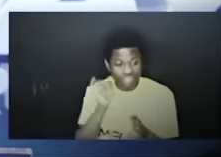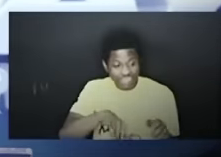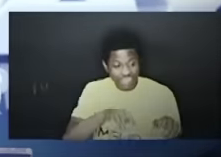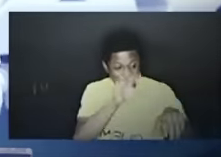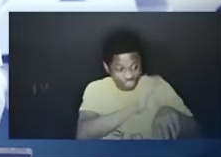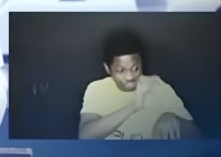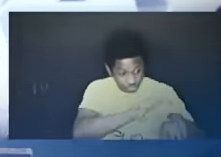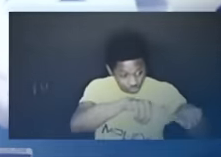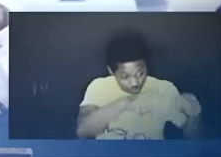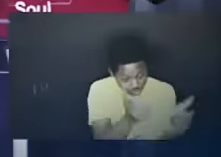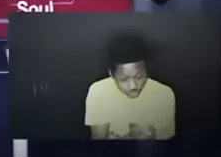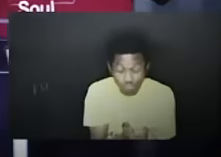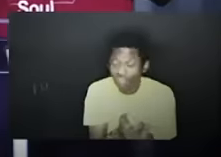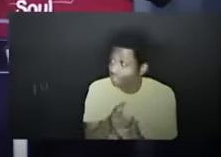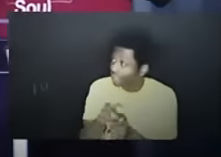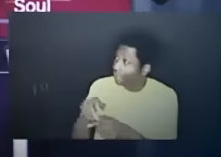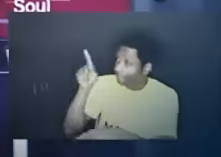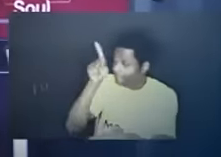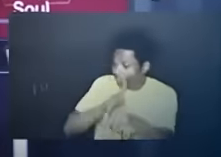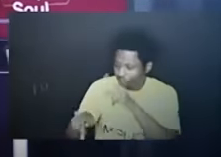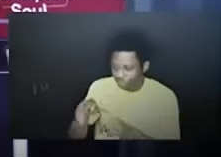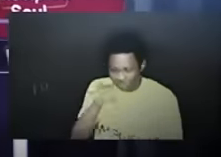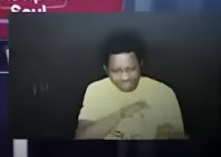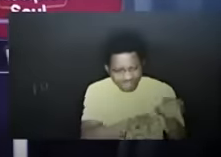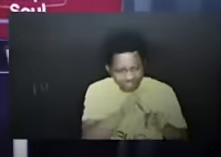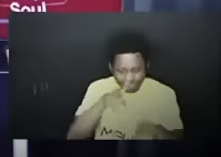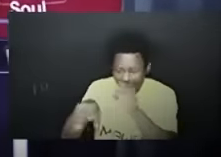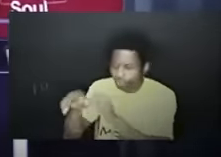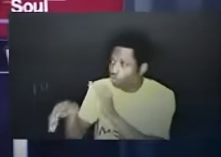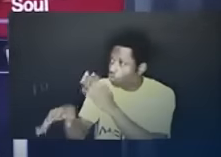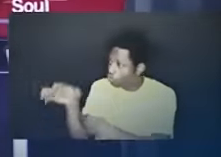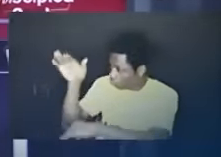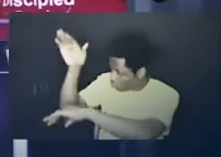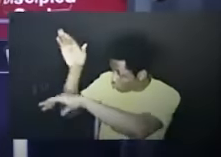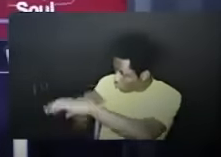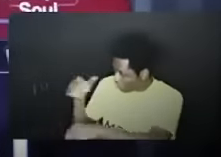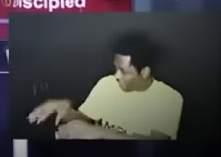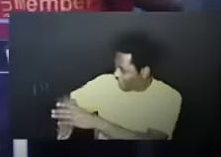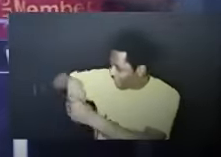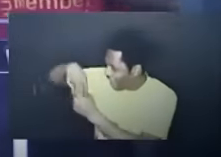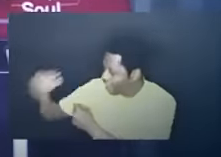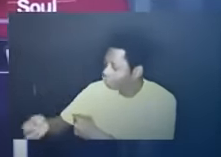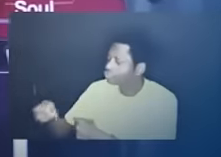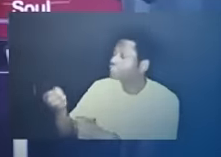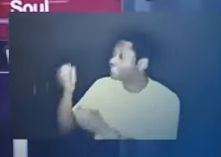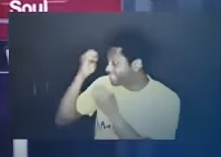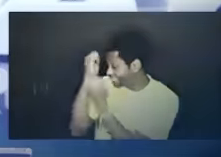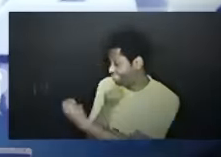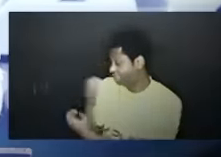were summoned to Sinai by God himself. And